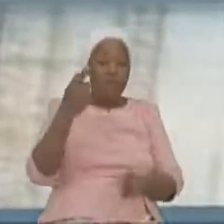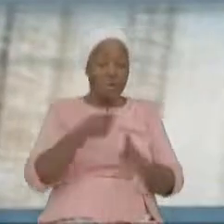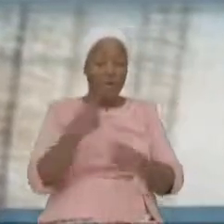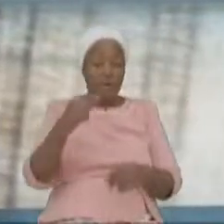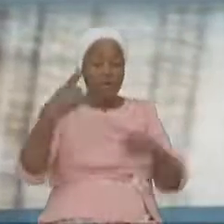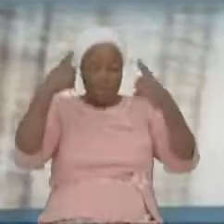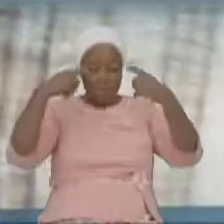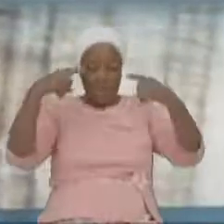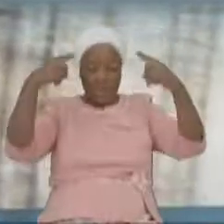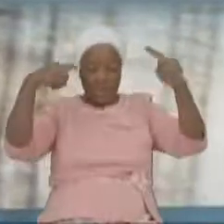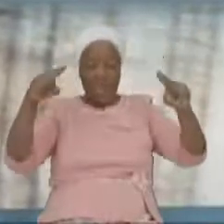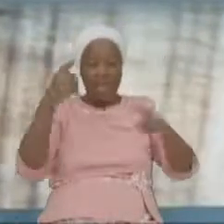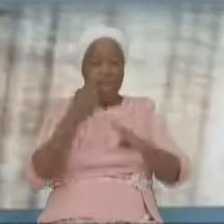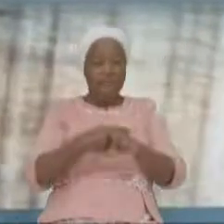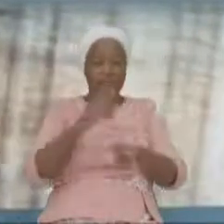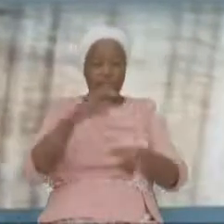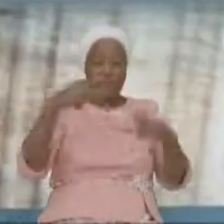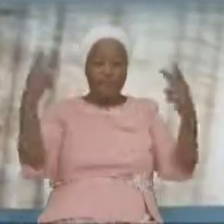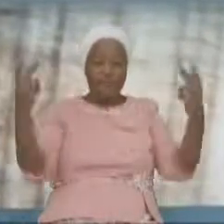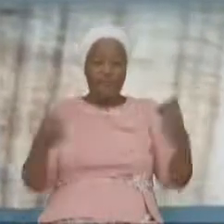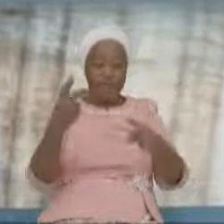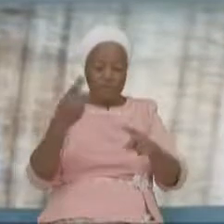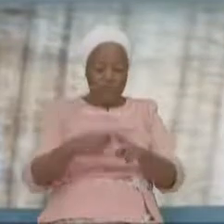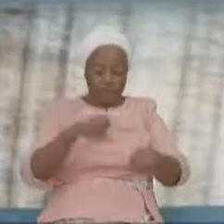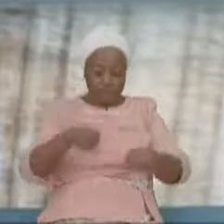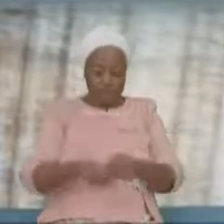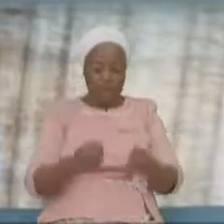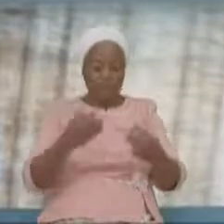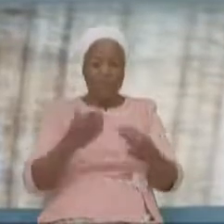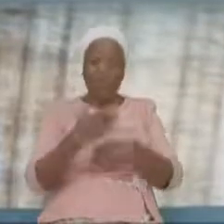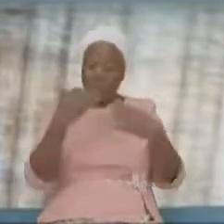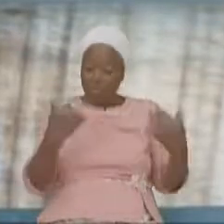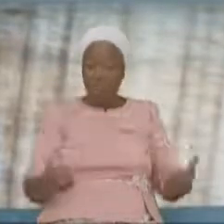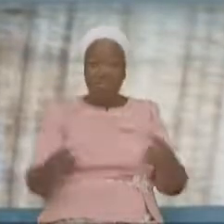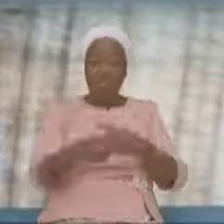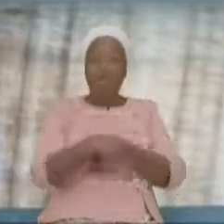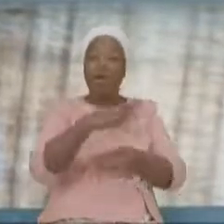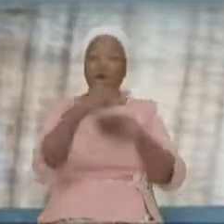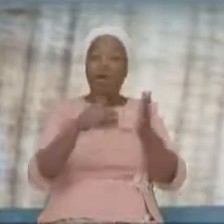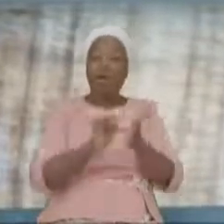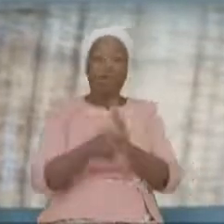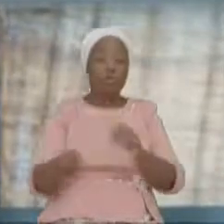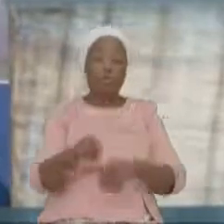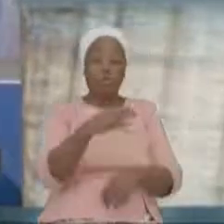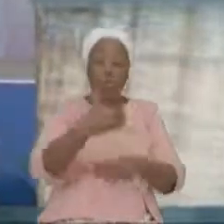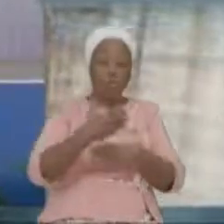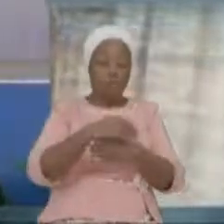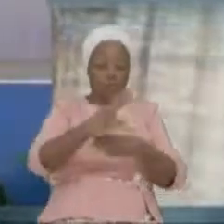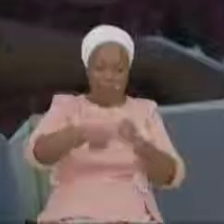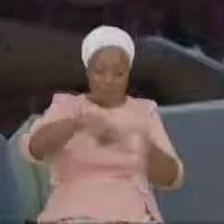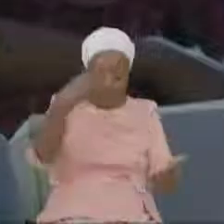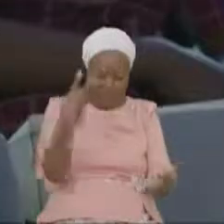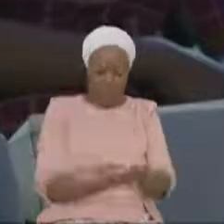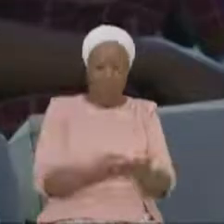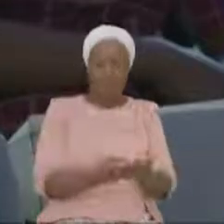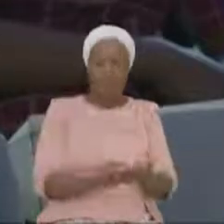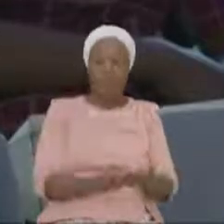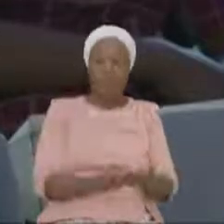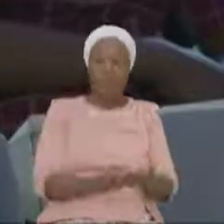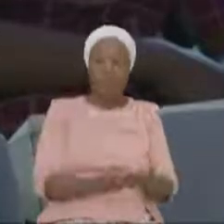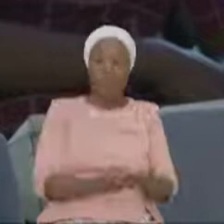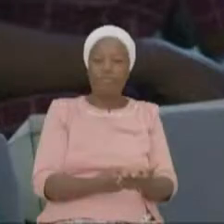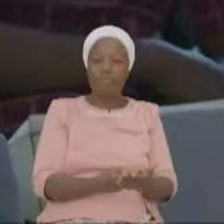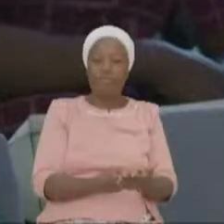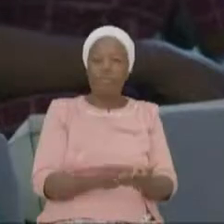success, from victory, from breakthrough, today those walls will collapse.